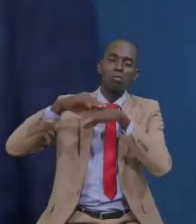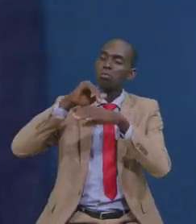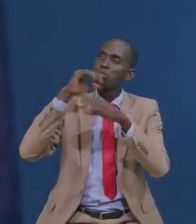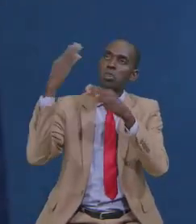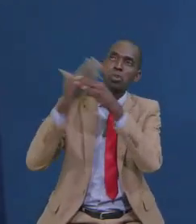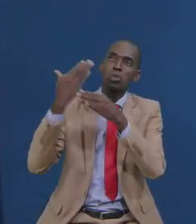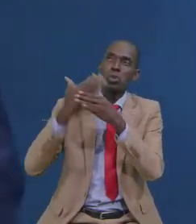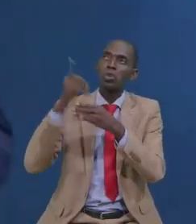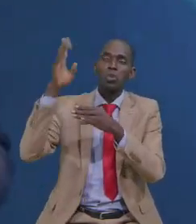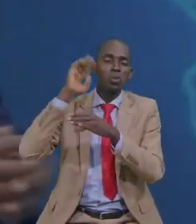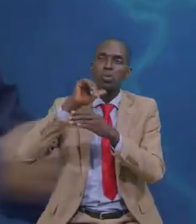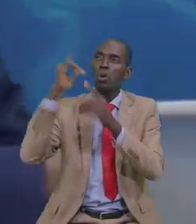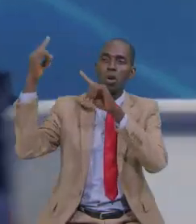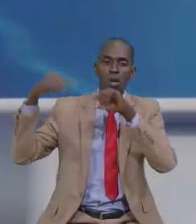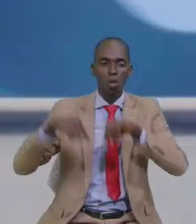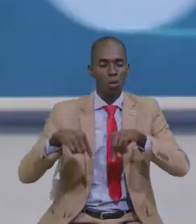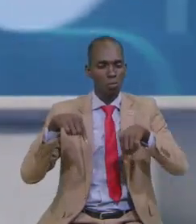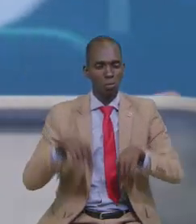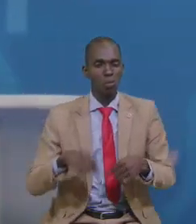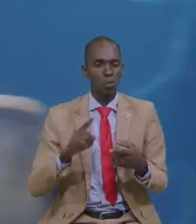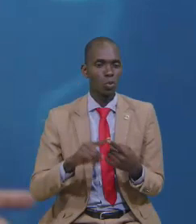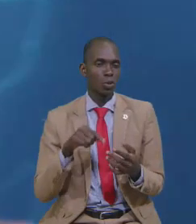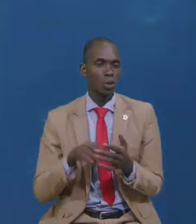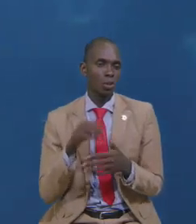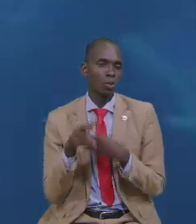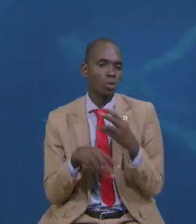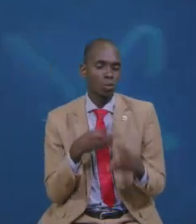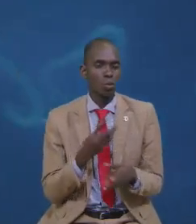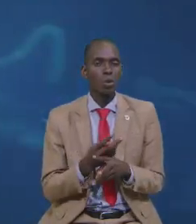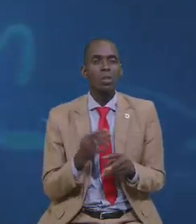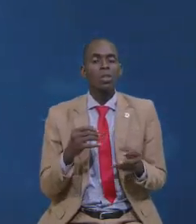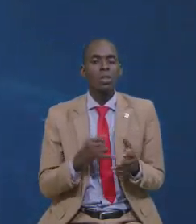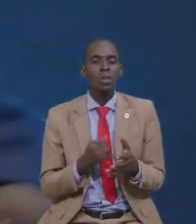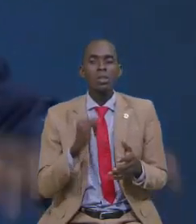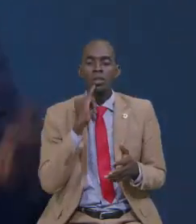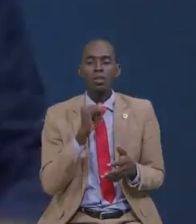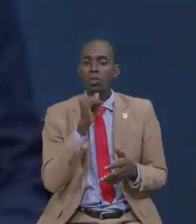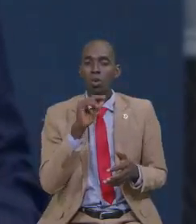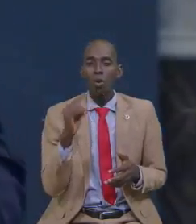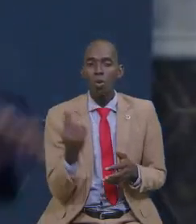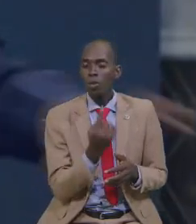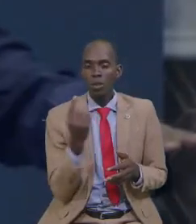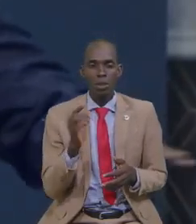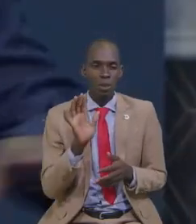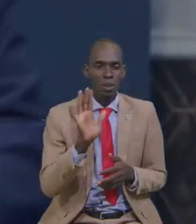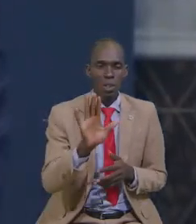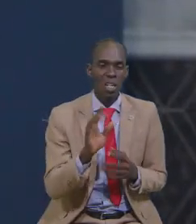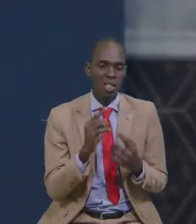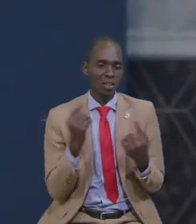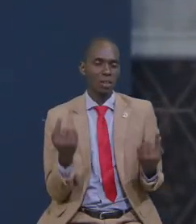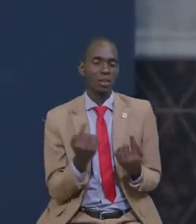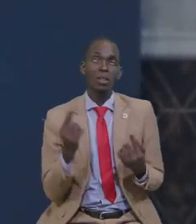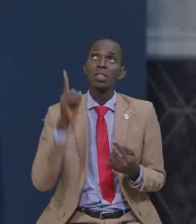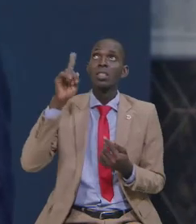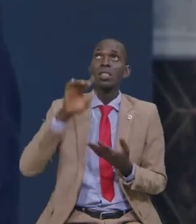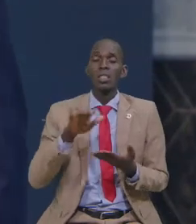come to this world. It's not only their sin that he died for. It's not only they